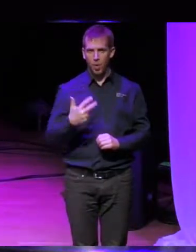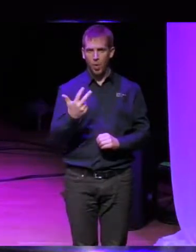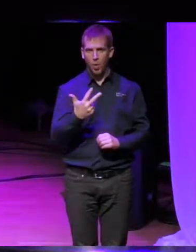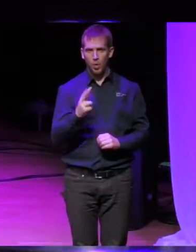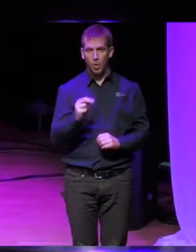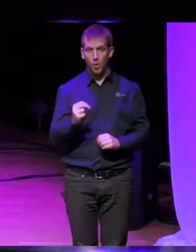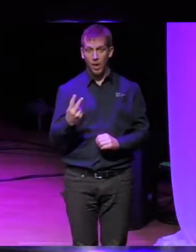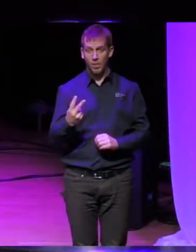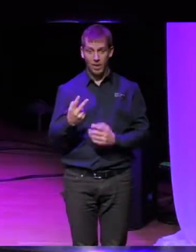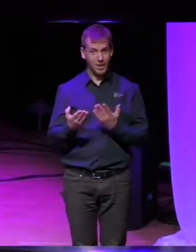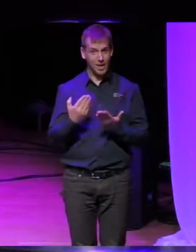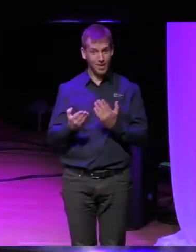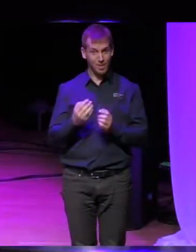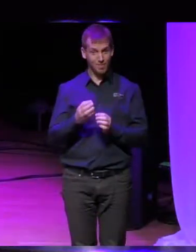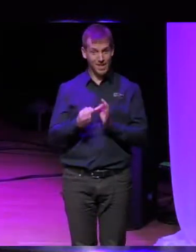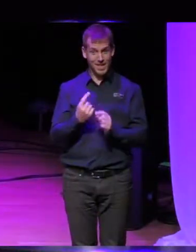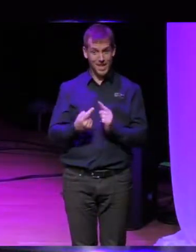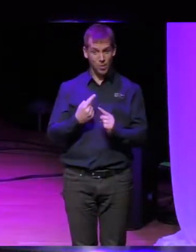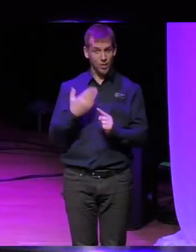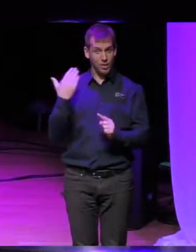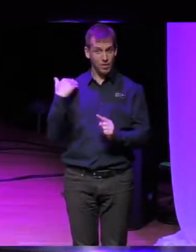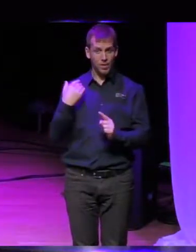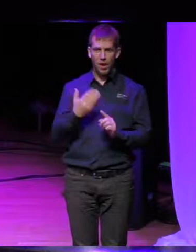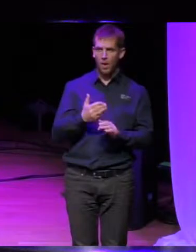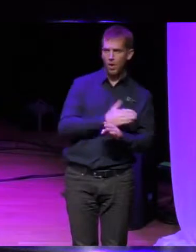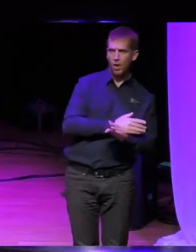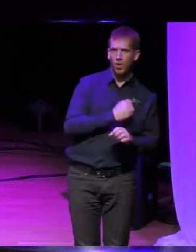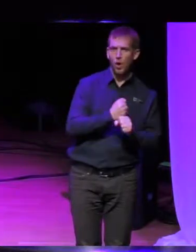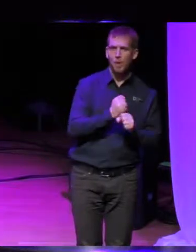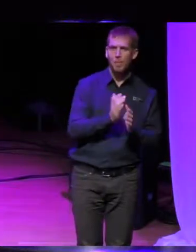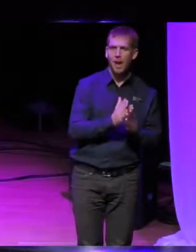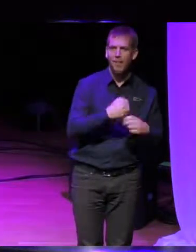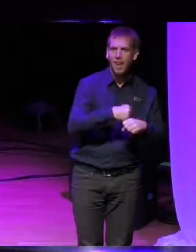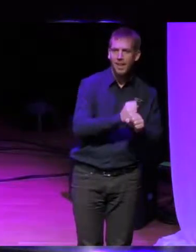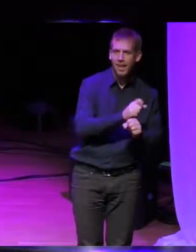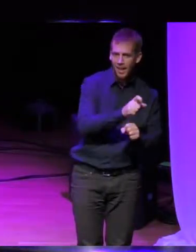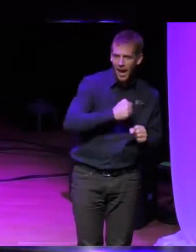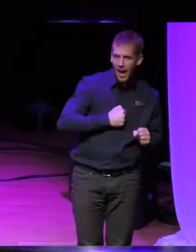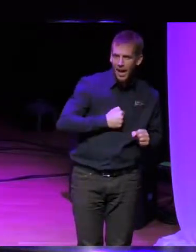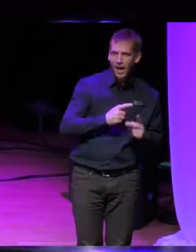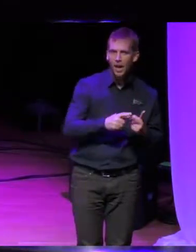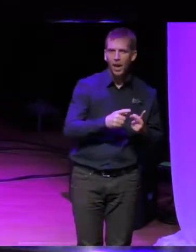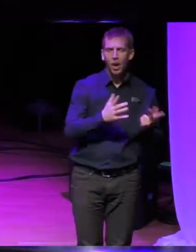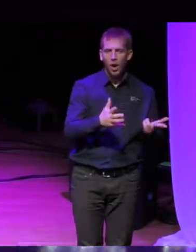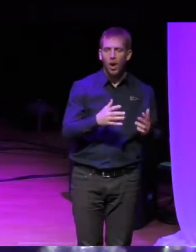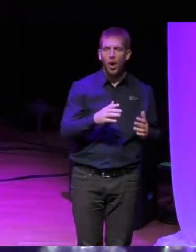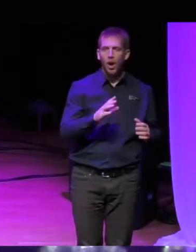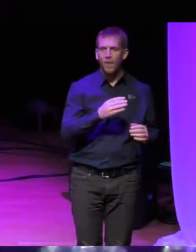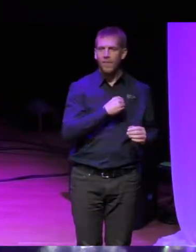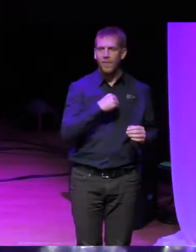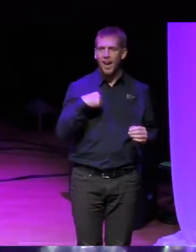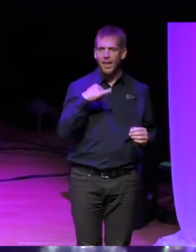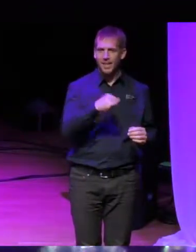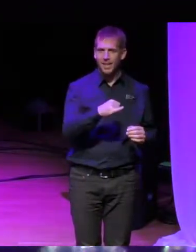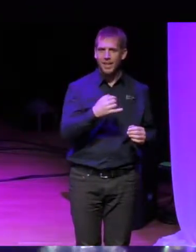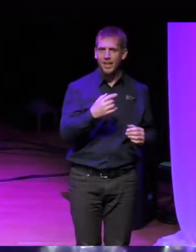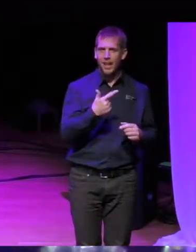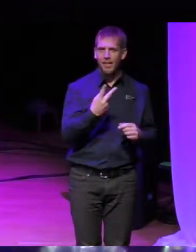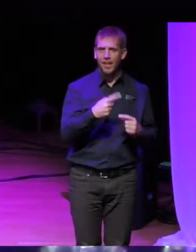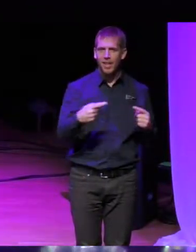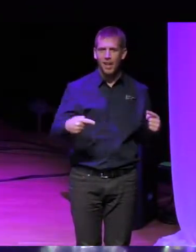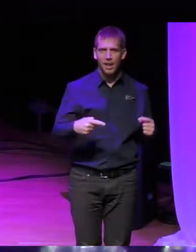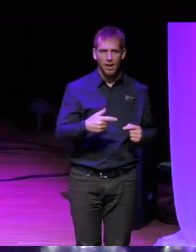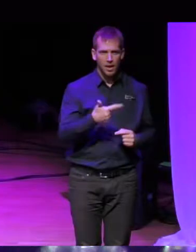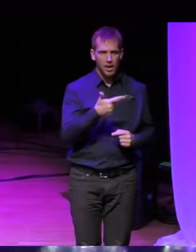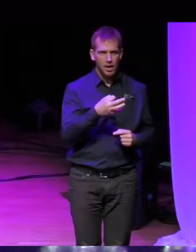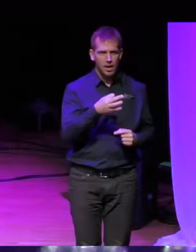2016. He had been a real estate developer, entrepreneur, and host of the NBC reality show, The Apprentice.